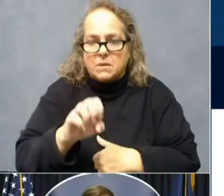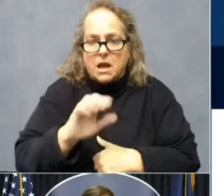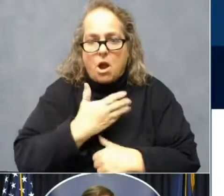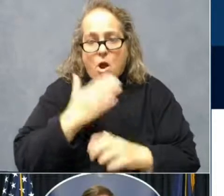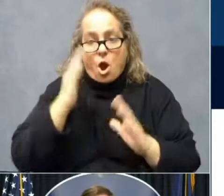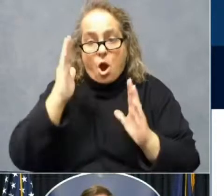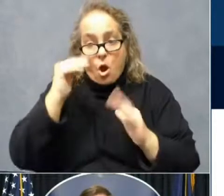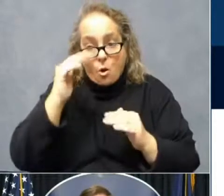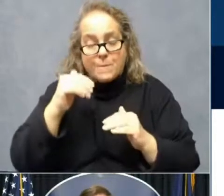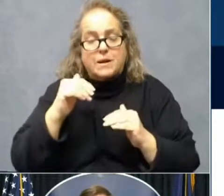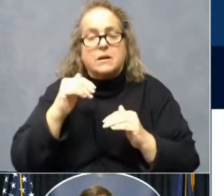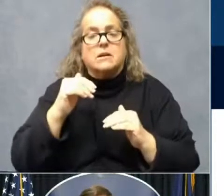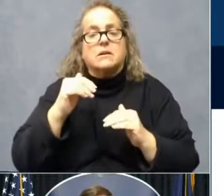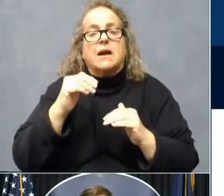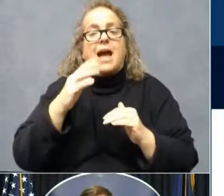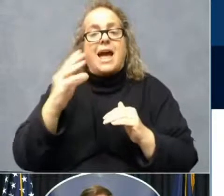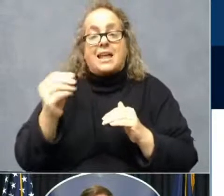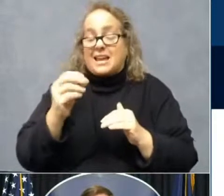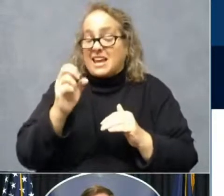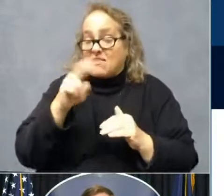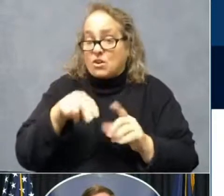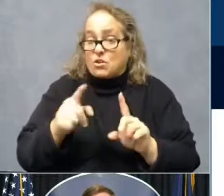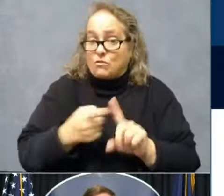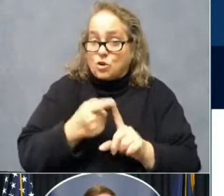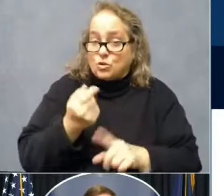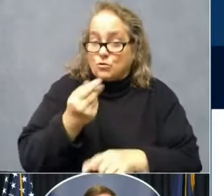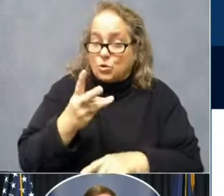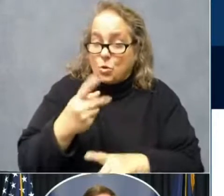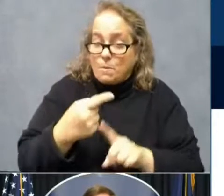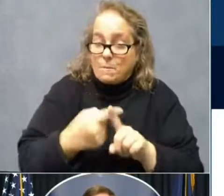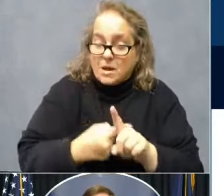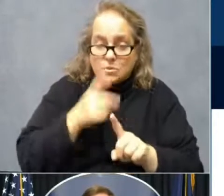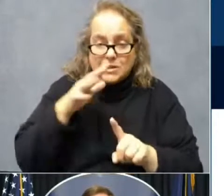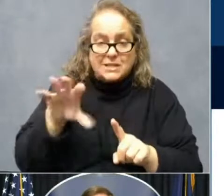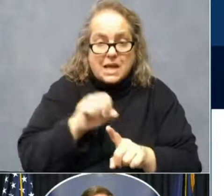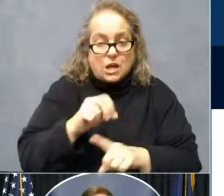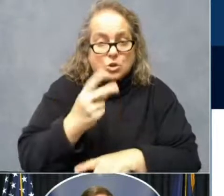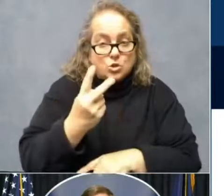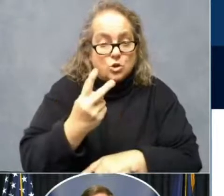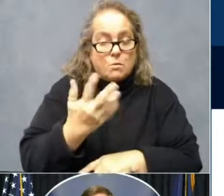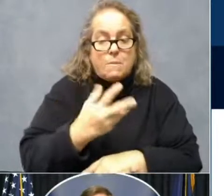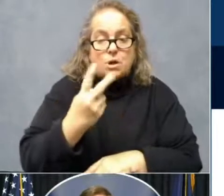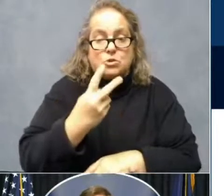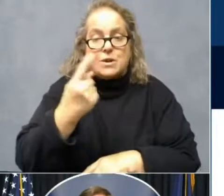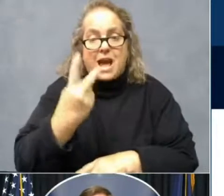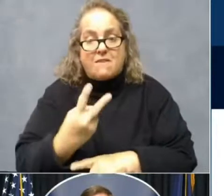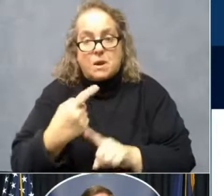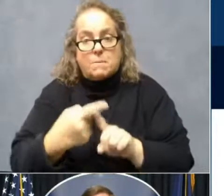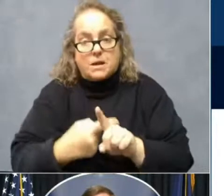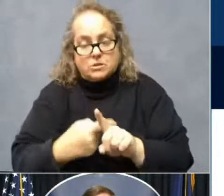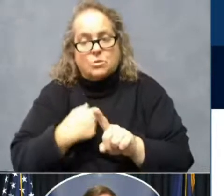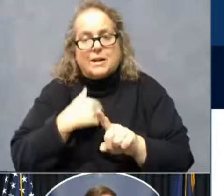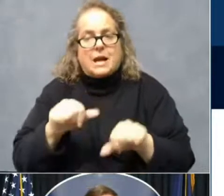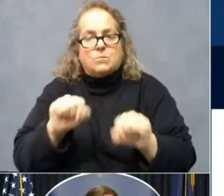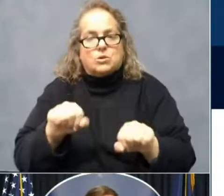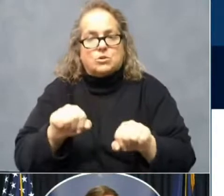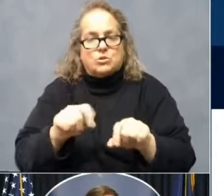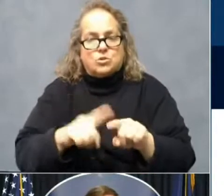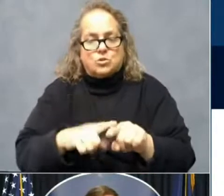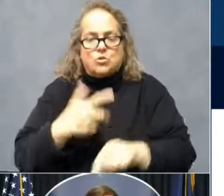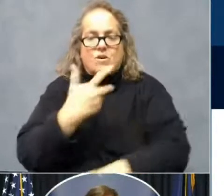months. And it'd probably take at least 2, maybe 2.5, that we could potentially vaccinate everybody in long-term